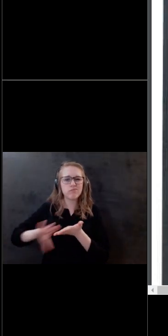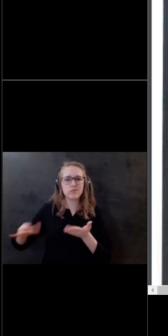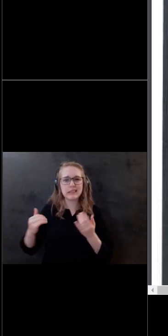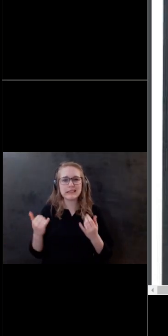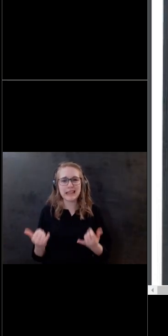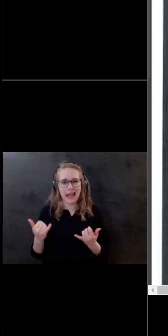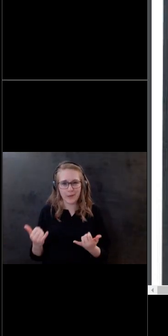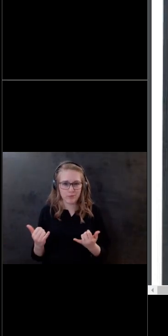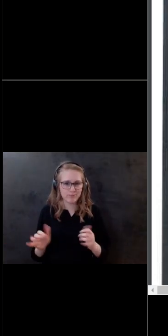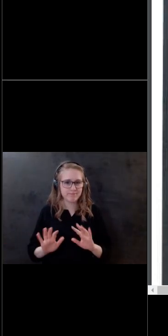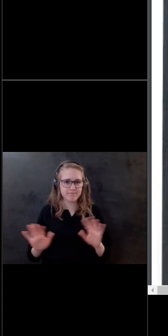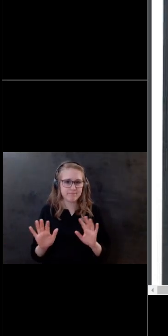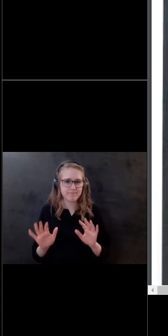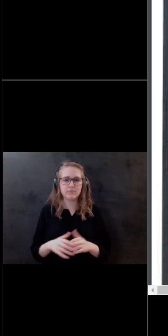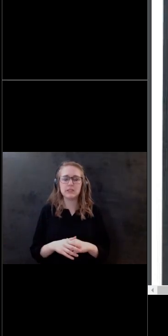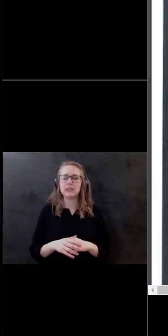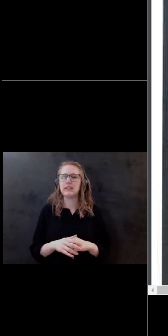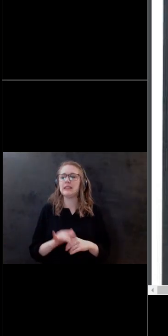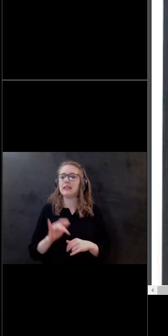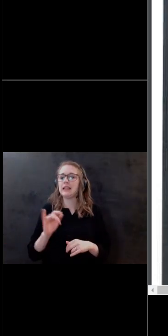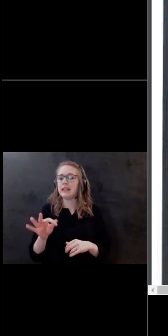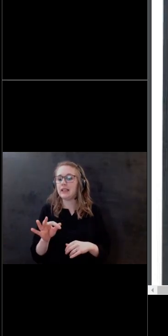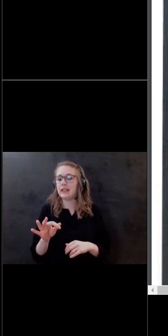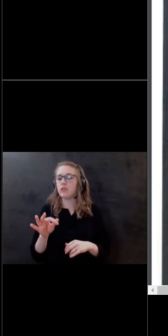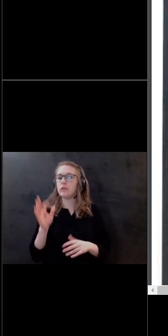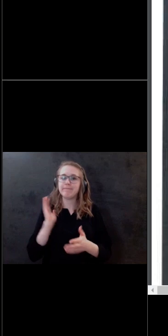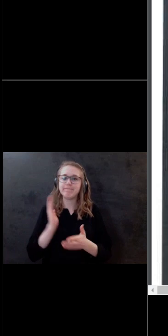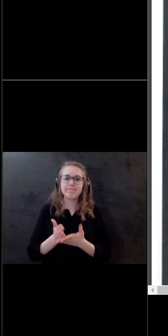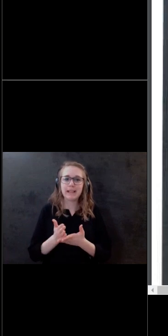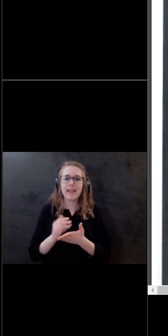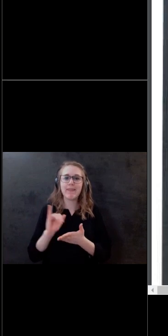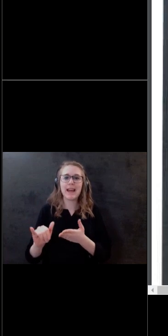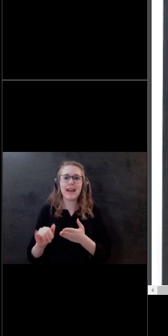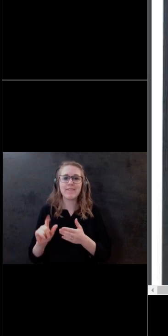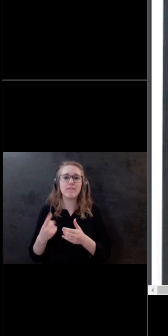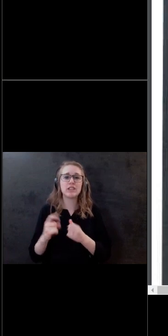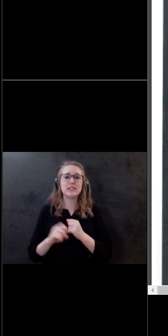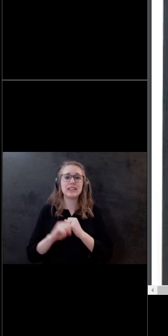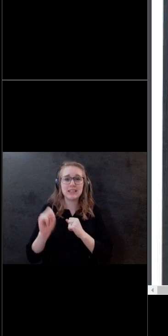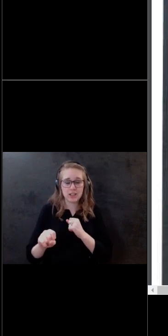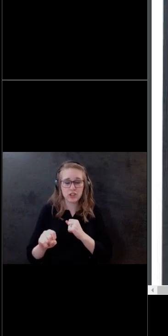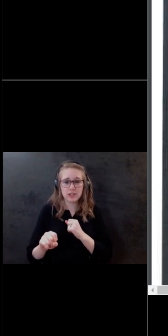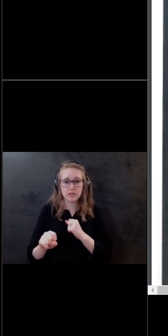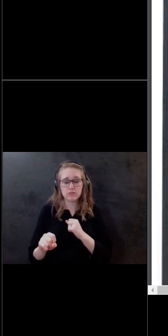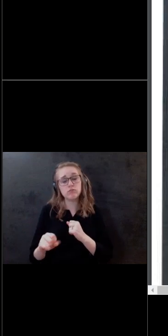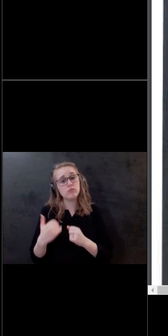to not allow this first extension, we have a new